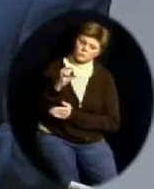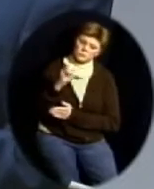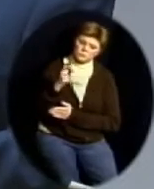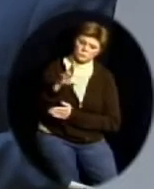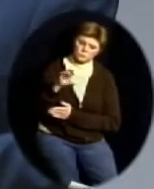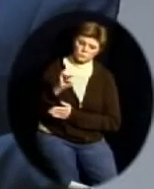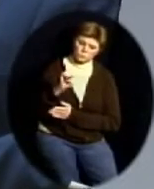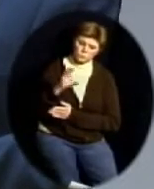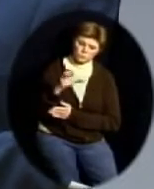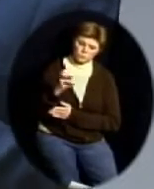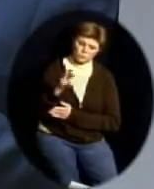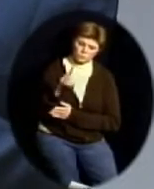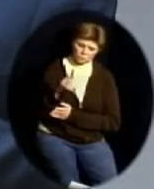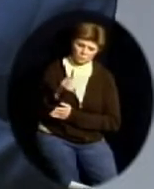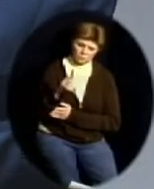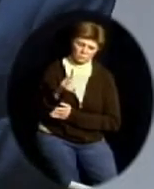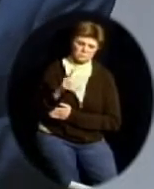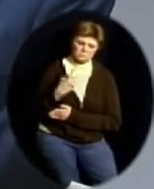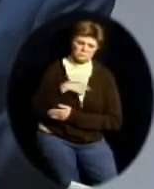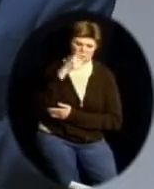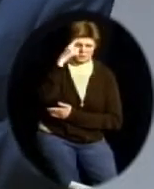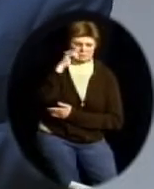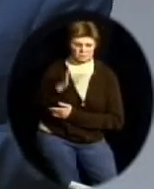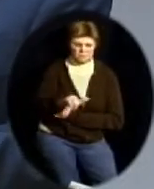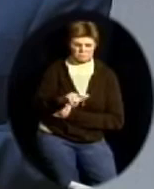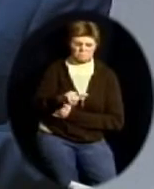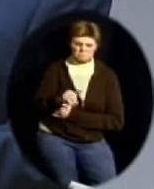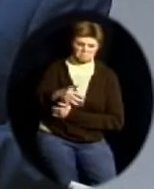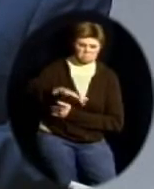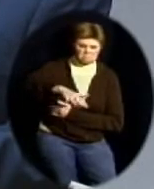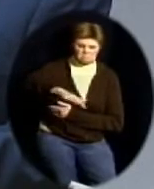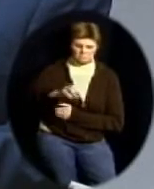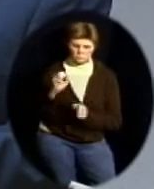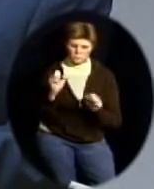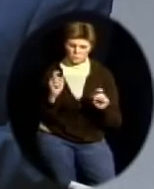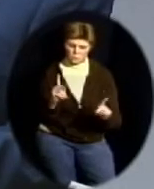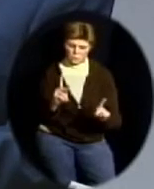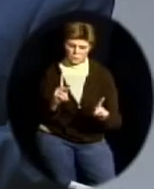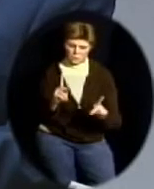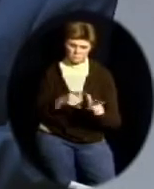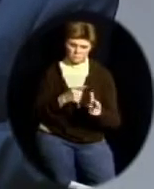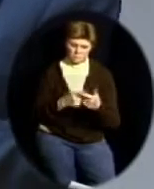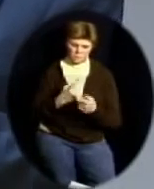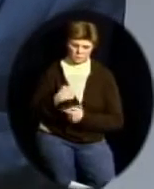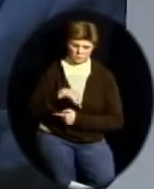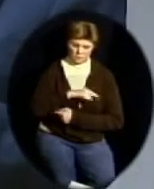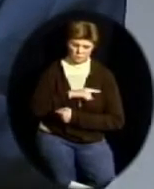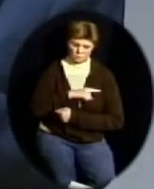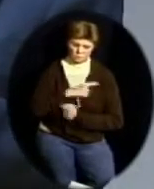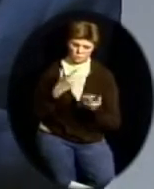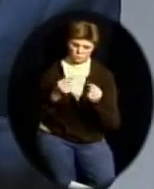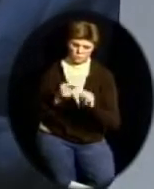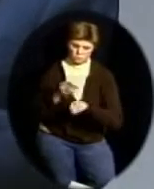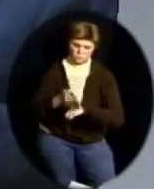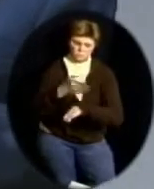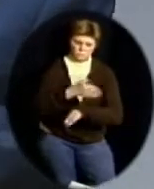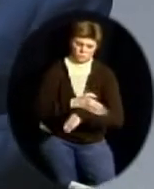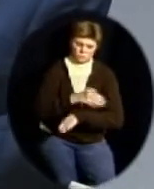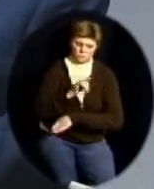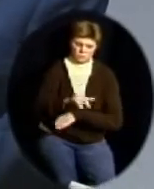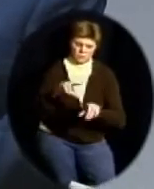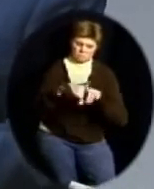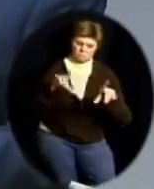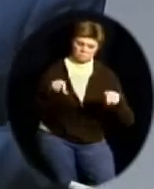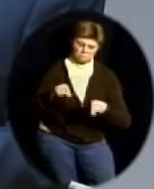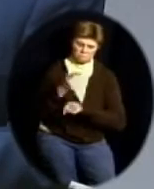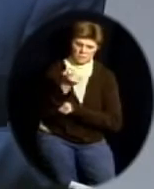we realized that it was sort of okay. We went through a cycle of improvement, and this year we have